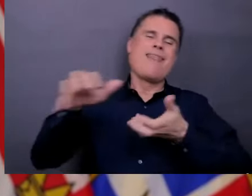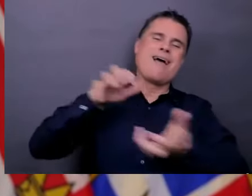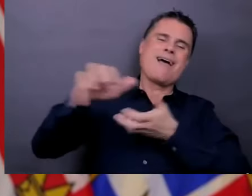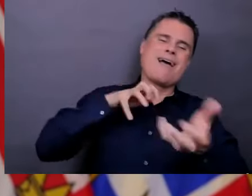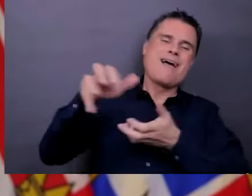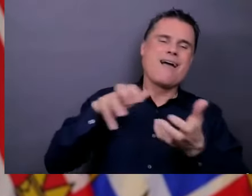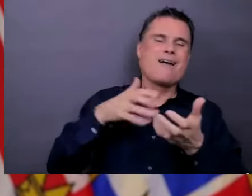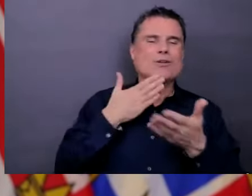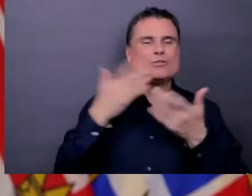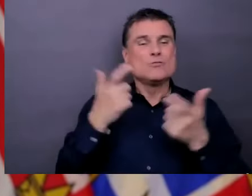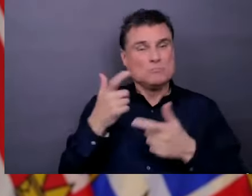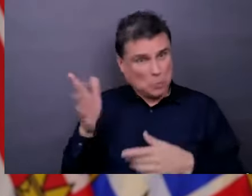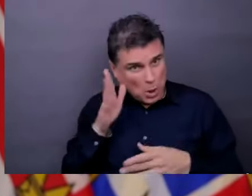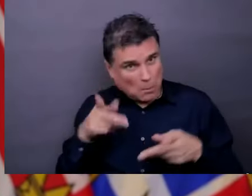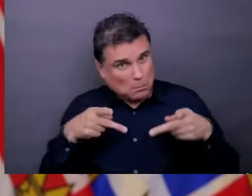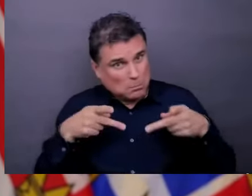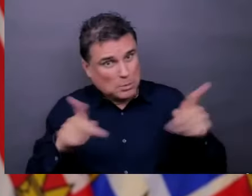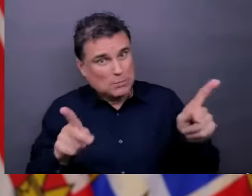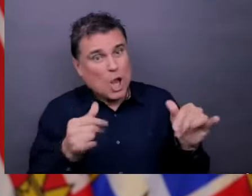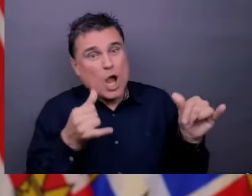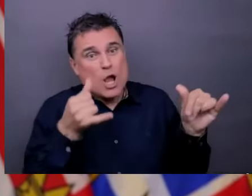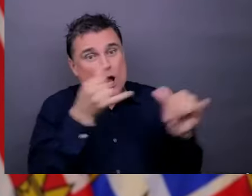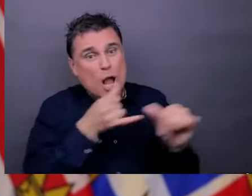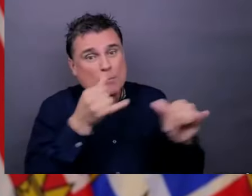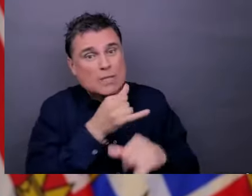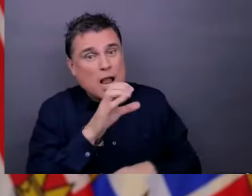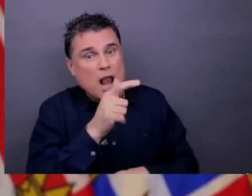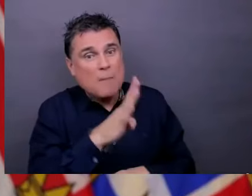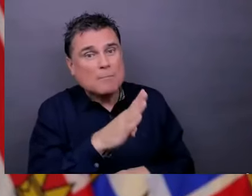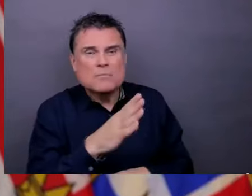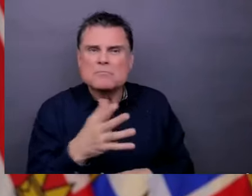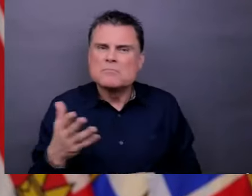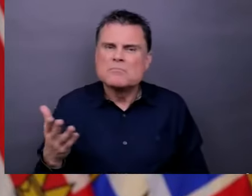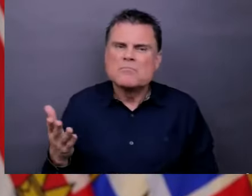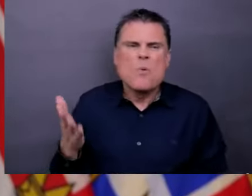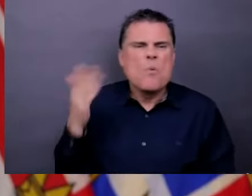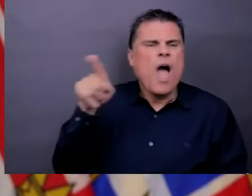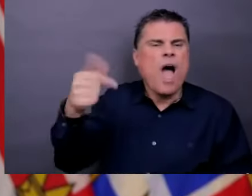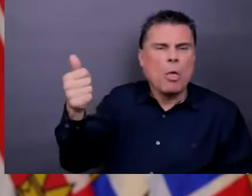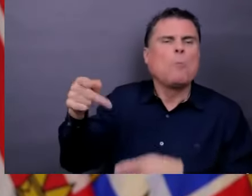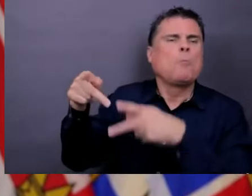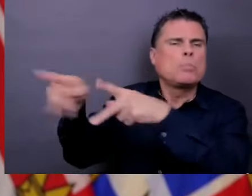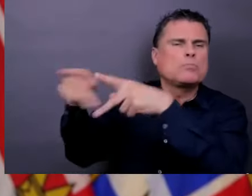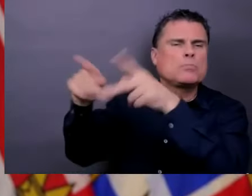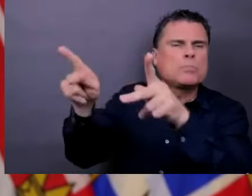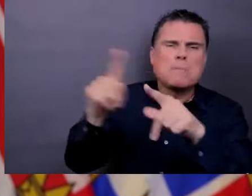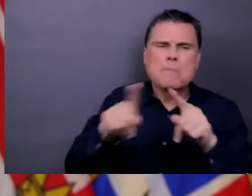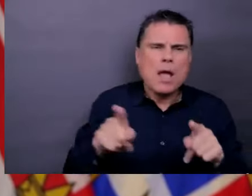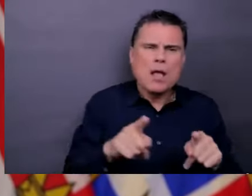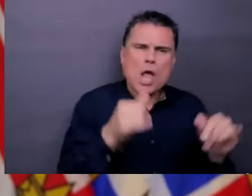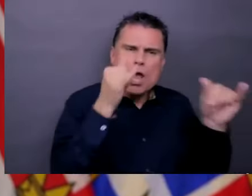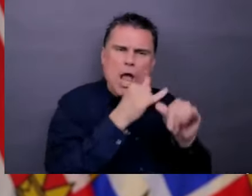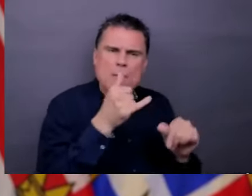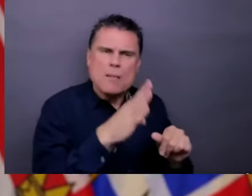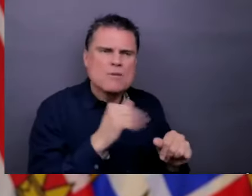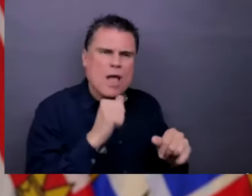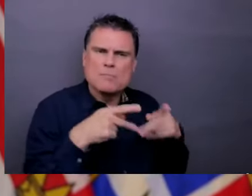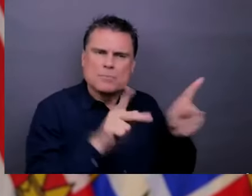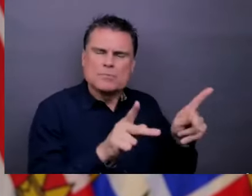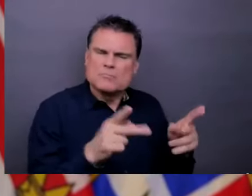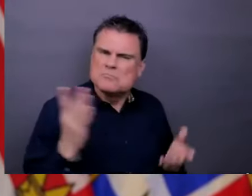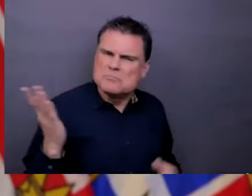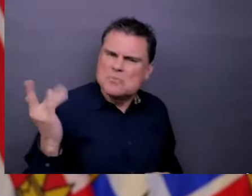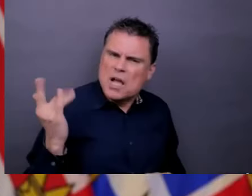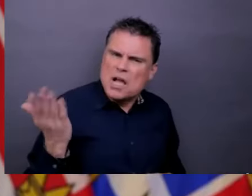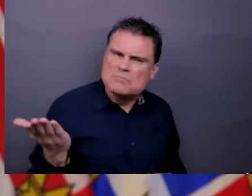there's things that are that they're... The short answer is, right now, we're still seeing